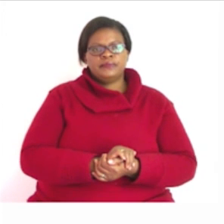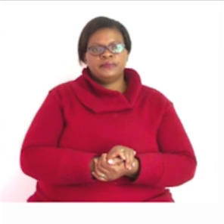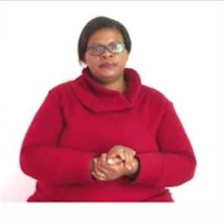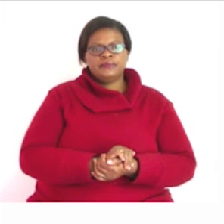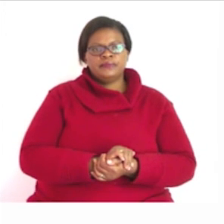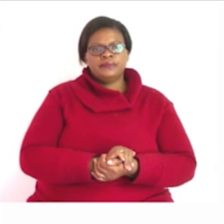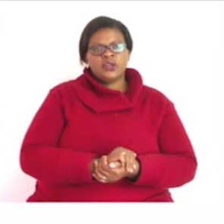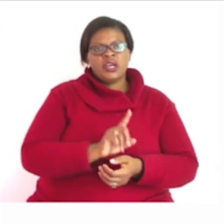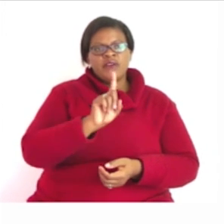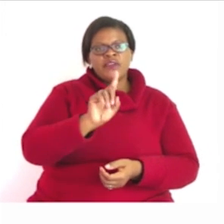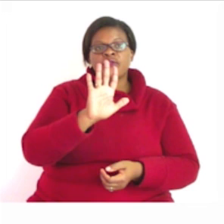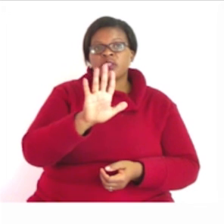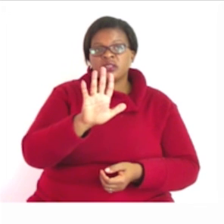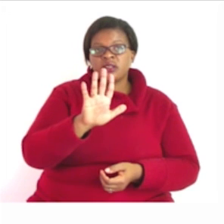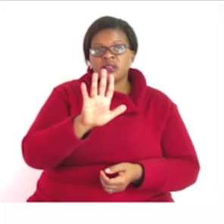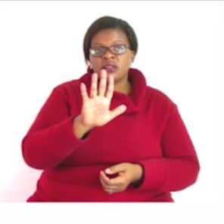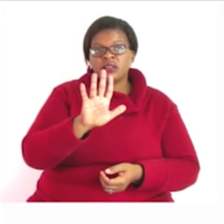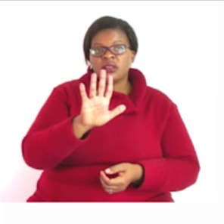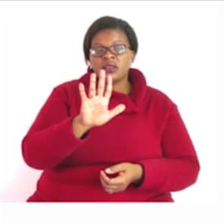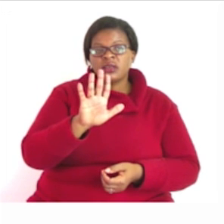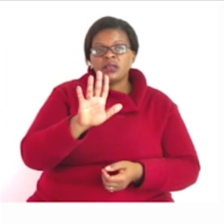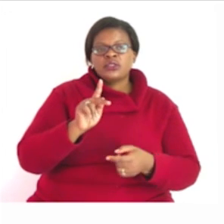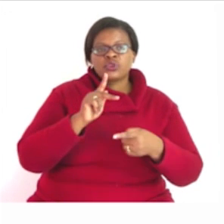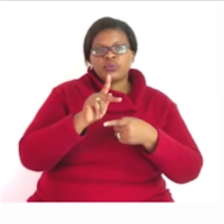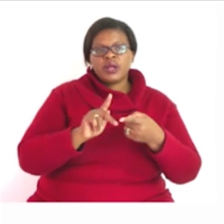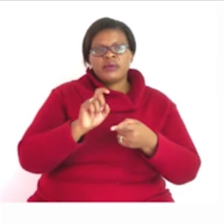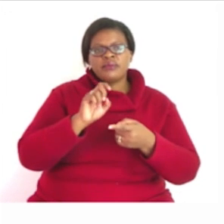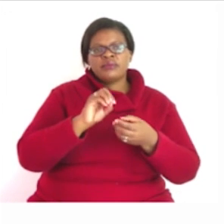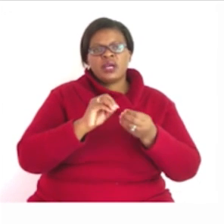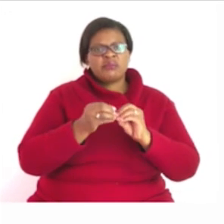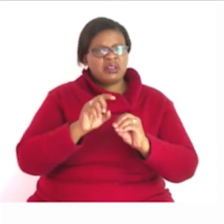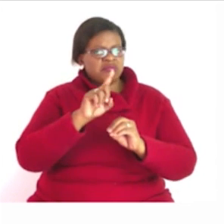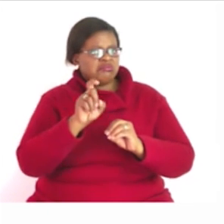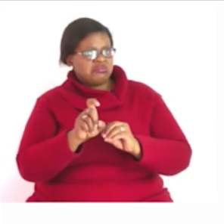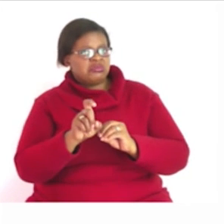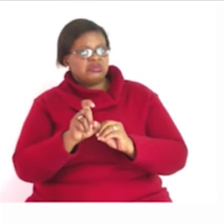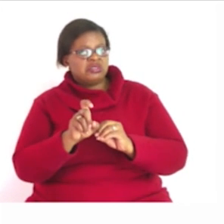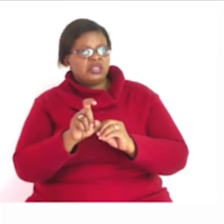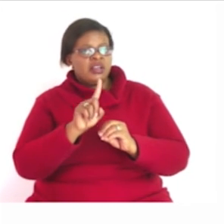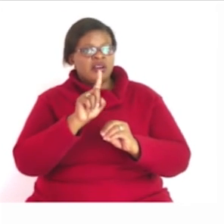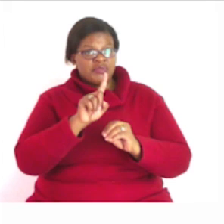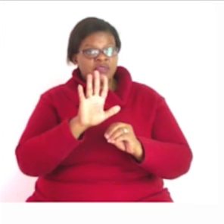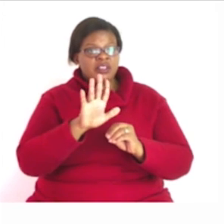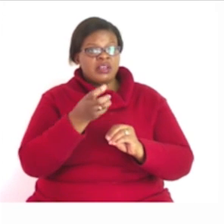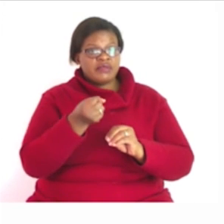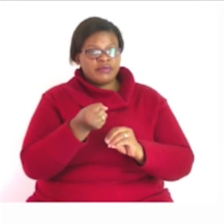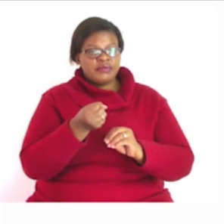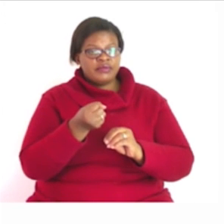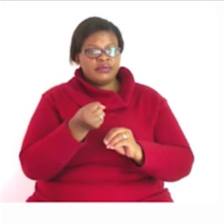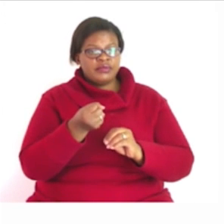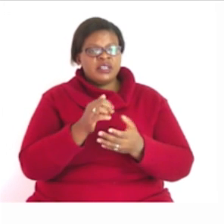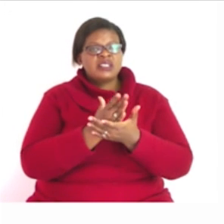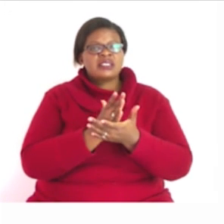Is 15 a prime number? When we look at the number 15, some will